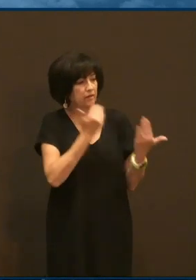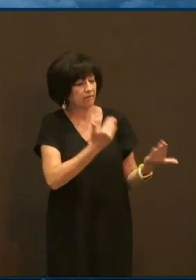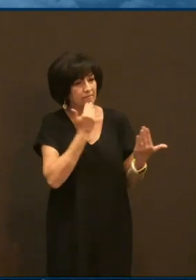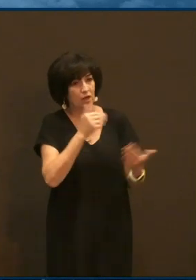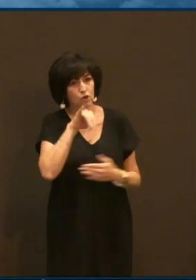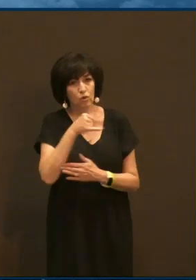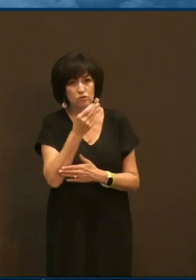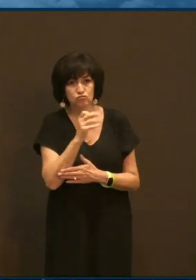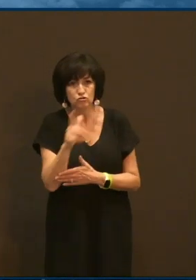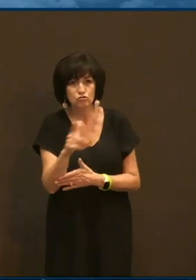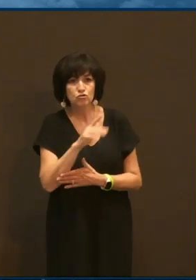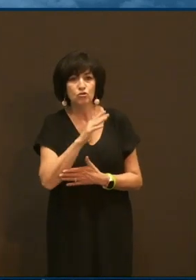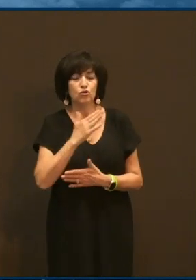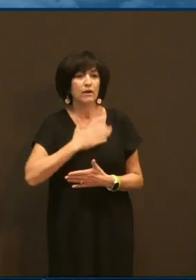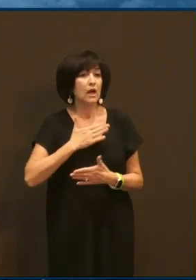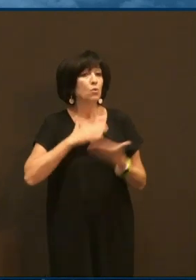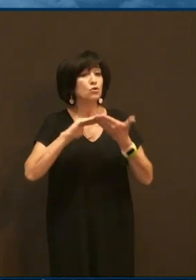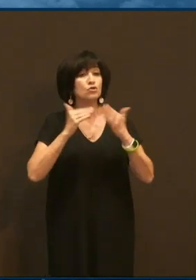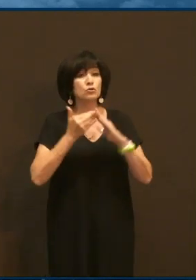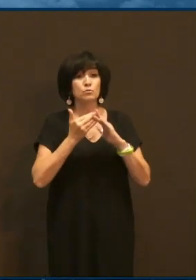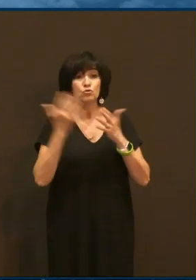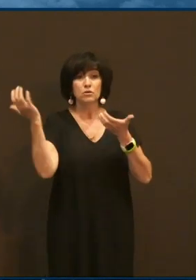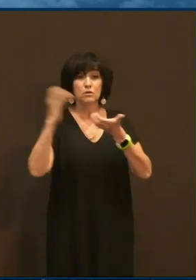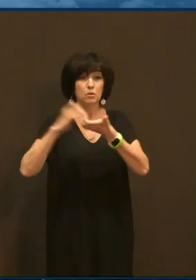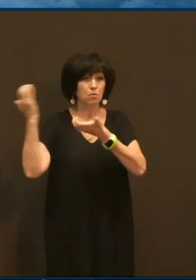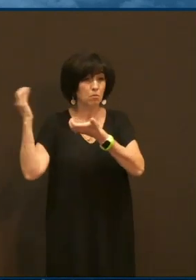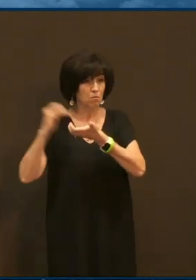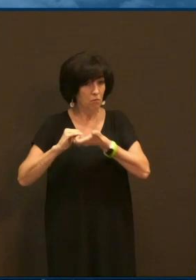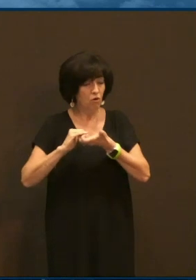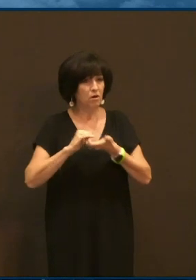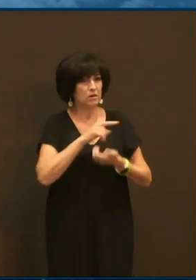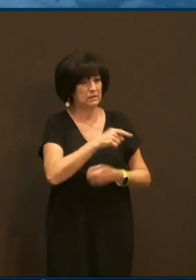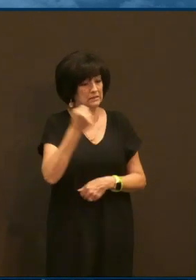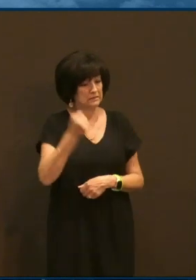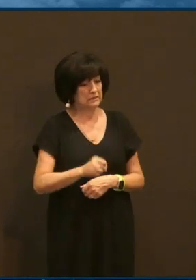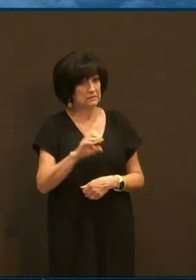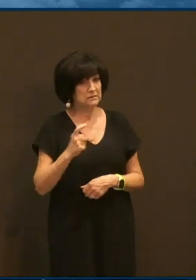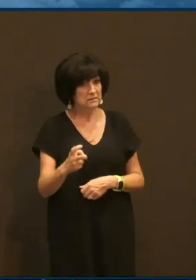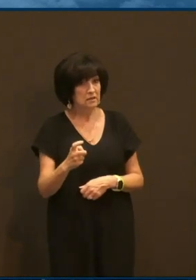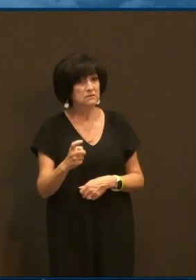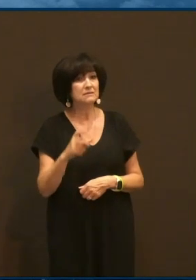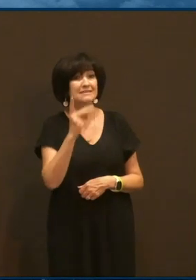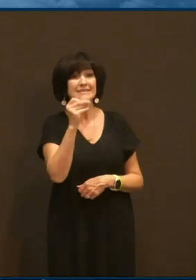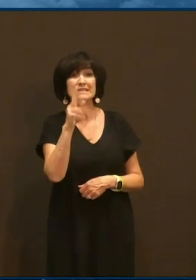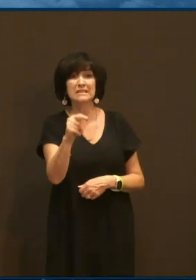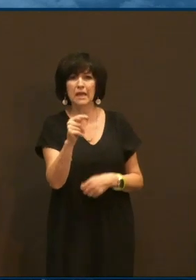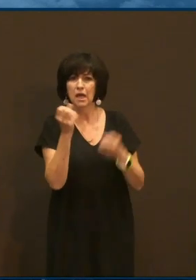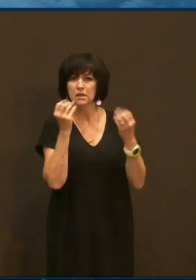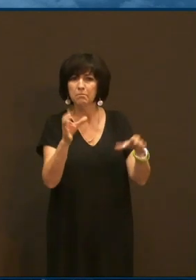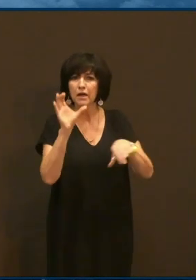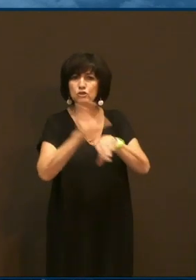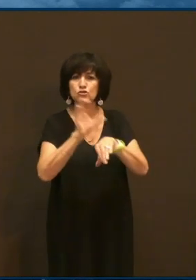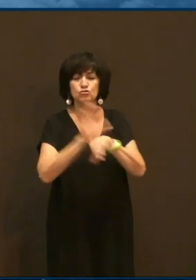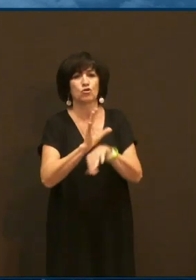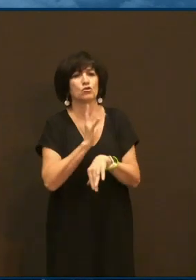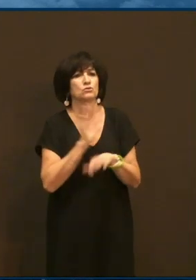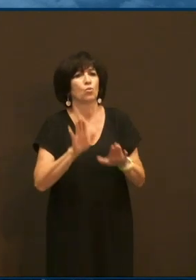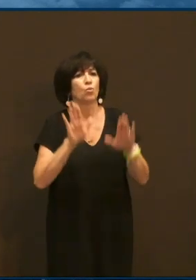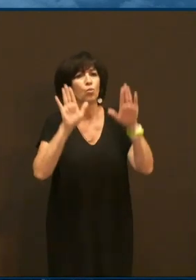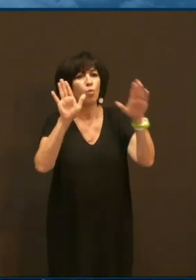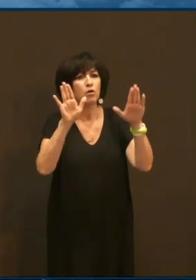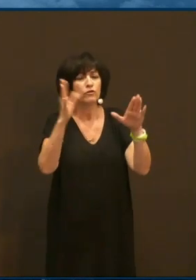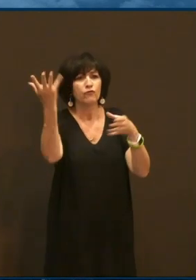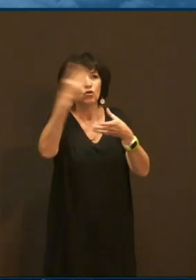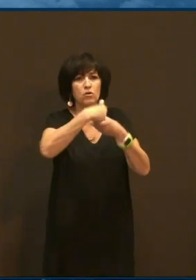community partners in Sussex County and Kent County. A lot of the churches have been involved in that, as you say. A